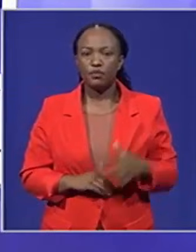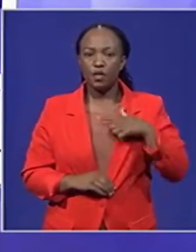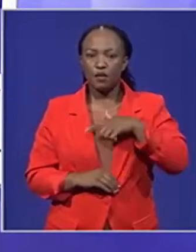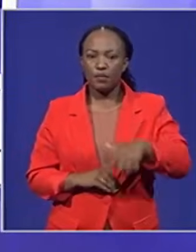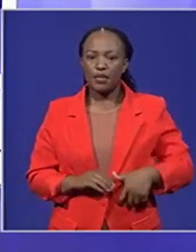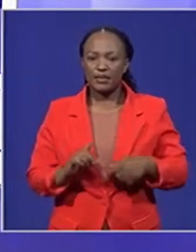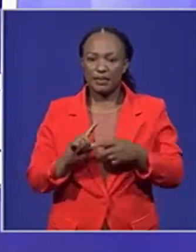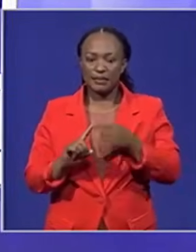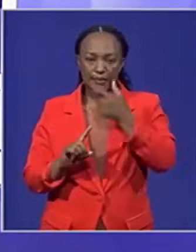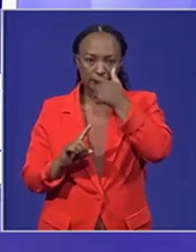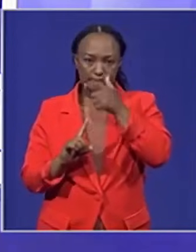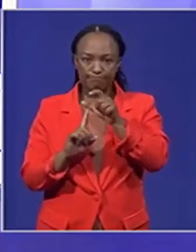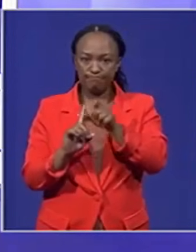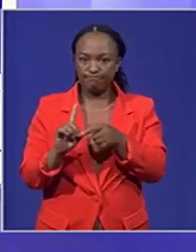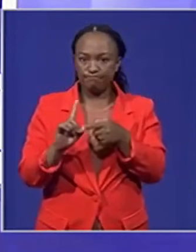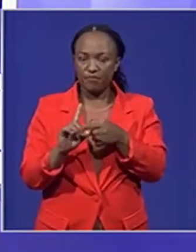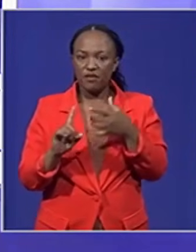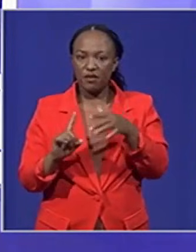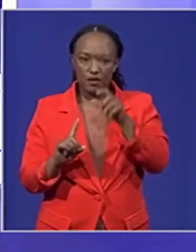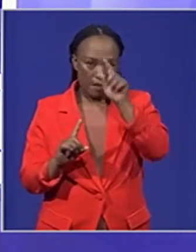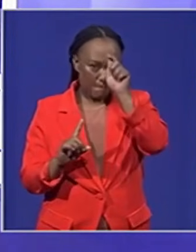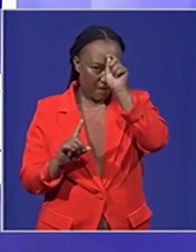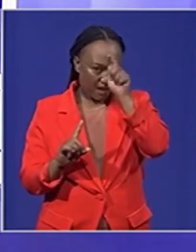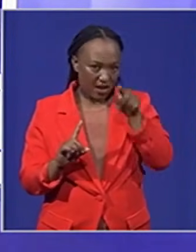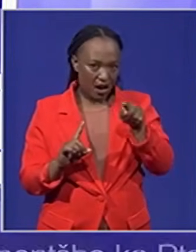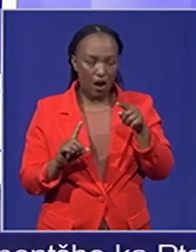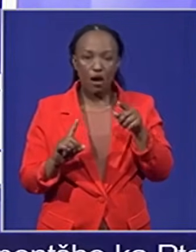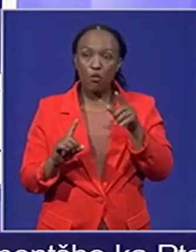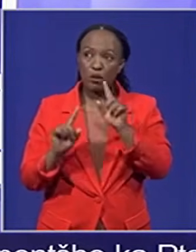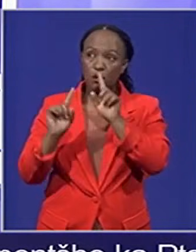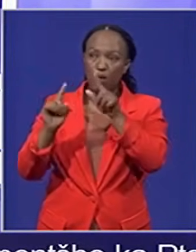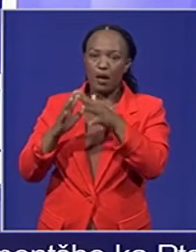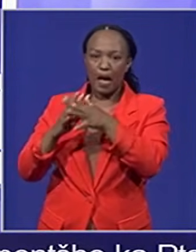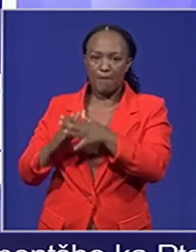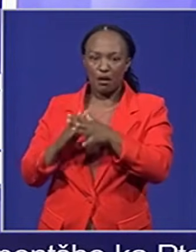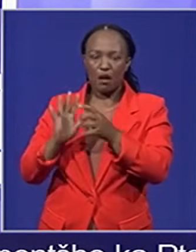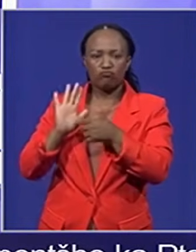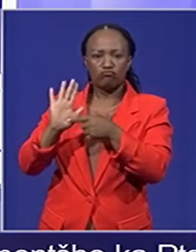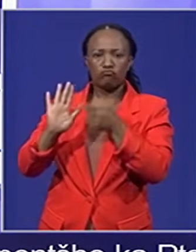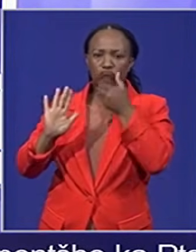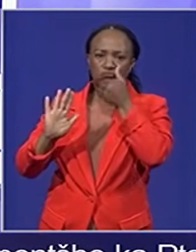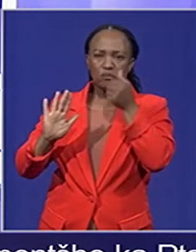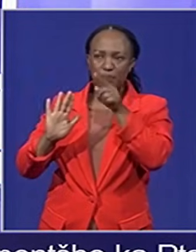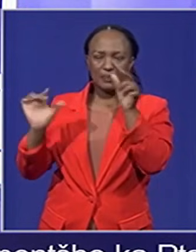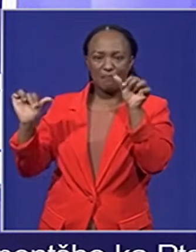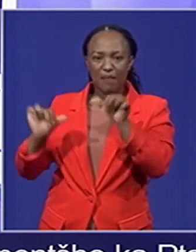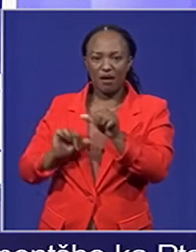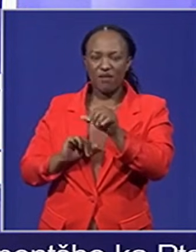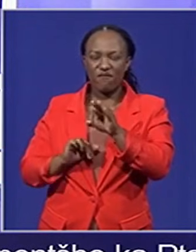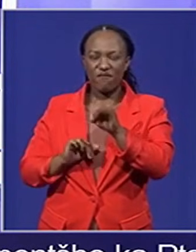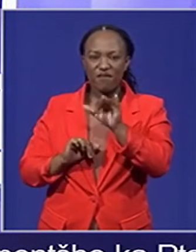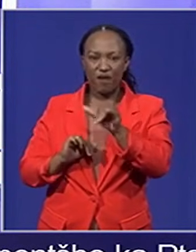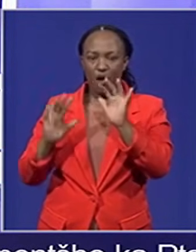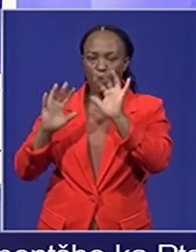Mopresidente Cyril Ramaphosa o tlhotlheleditše bafana go ntšha ka ga tšhweni kua America gomme ba boe gae le mogopo wa sebjana sa lefase sa